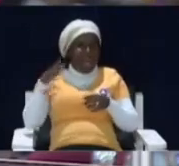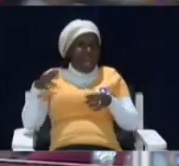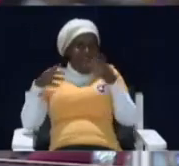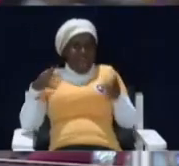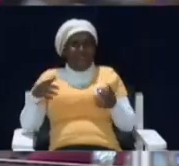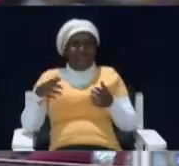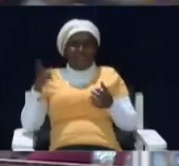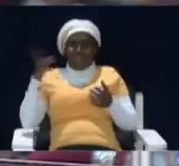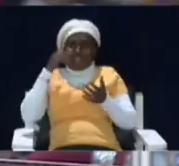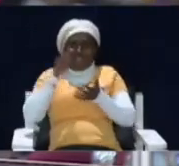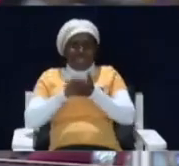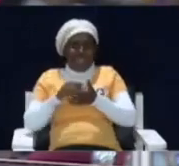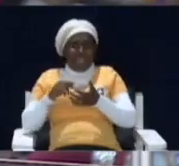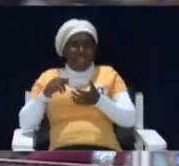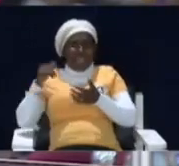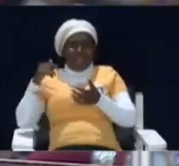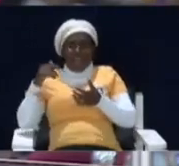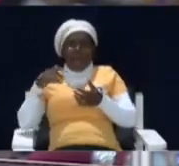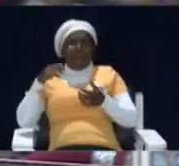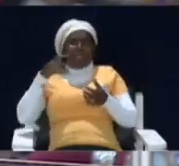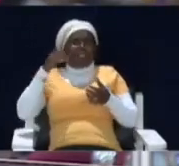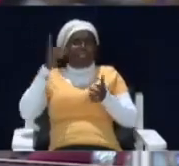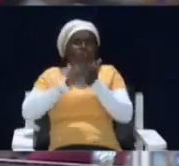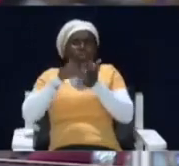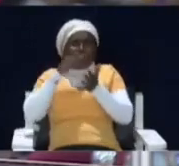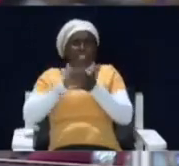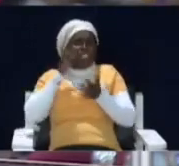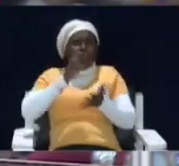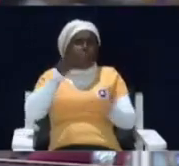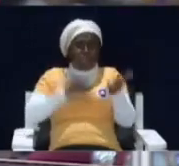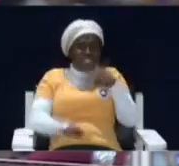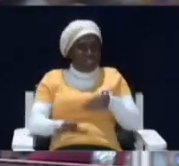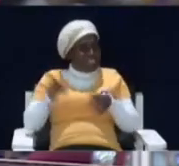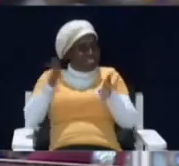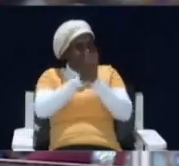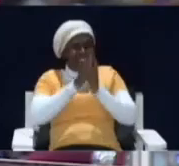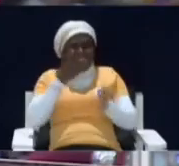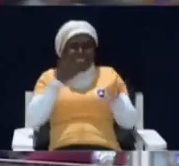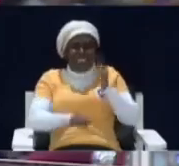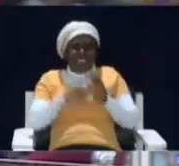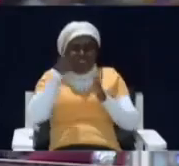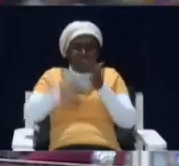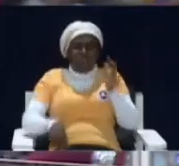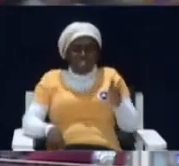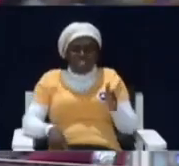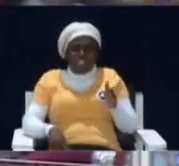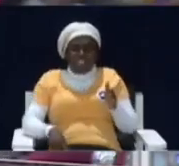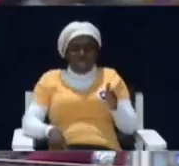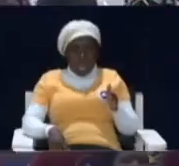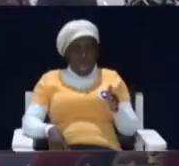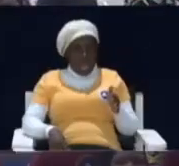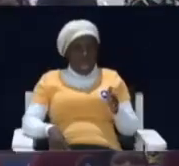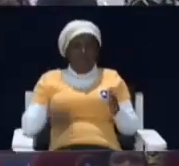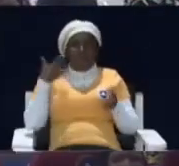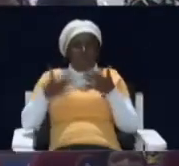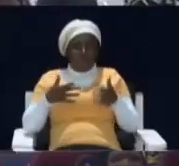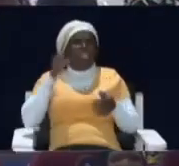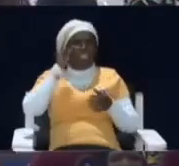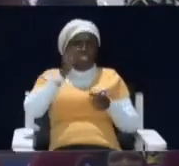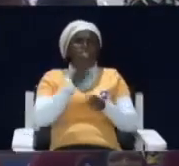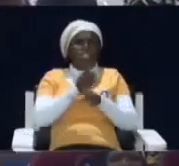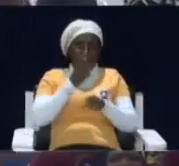she wants to deliver. I said, deliver what? She must have just conceived. So there's